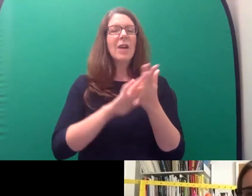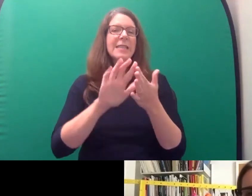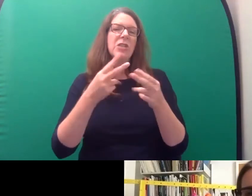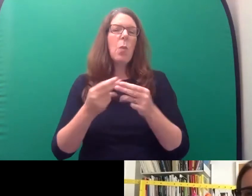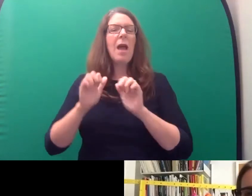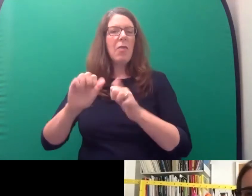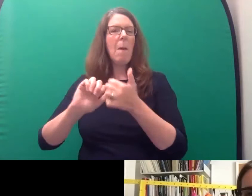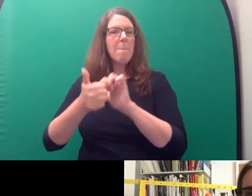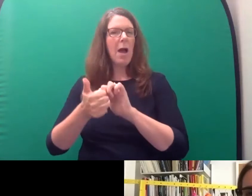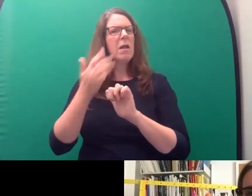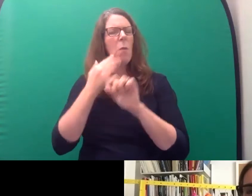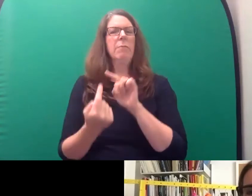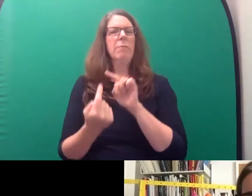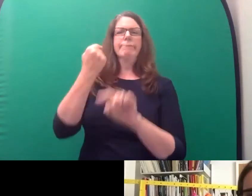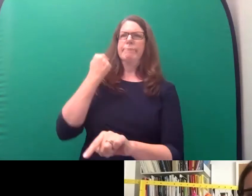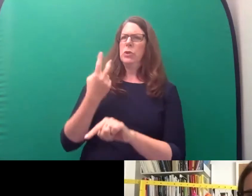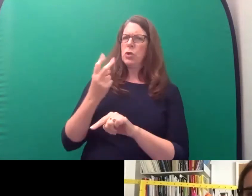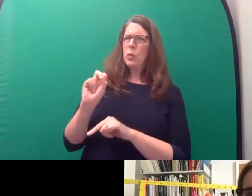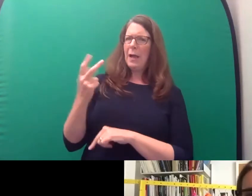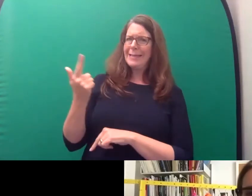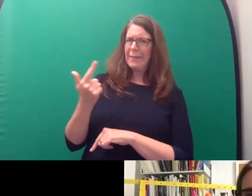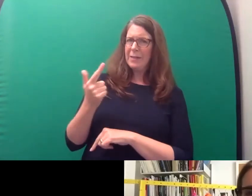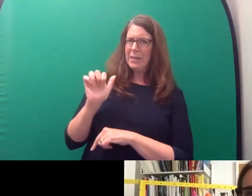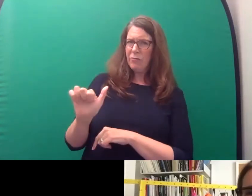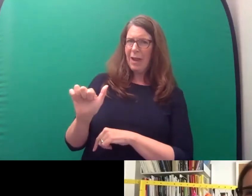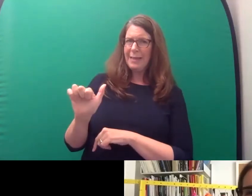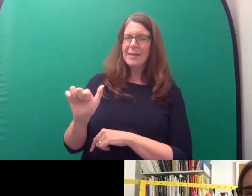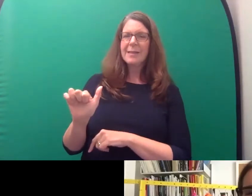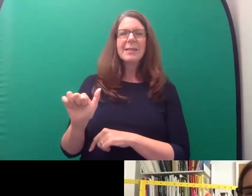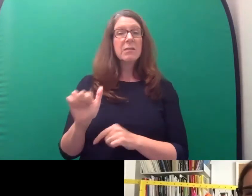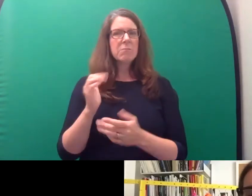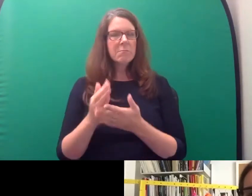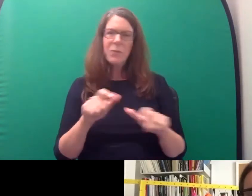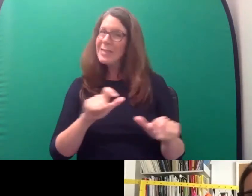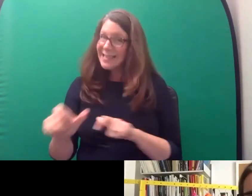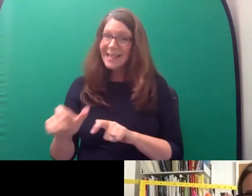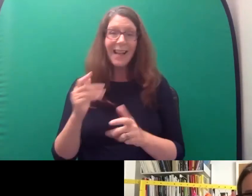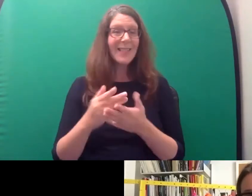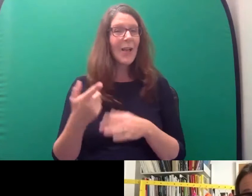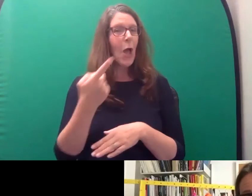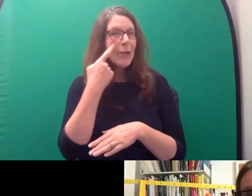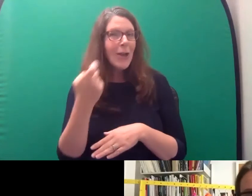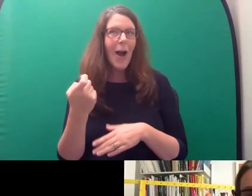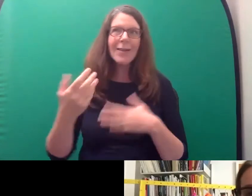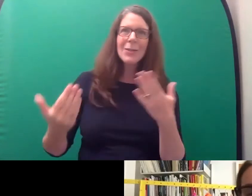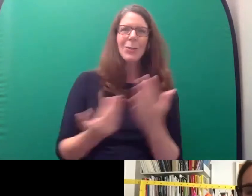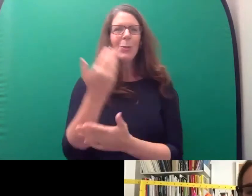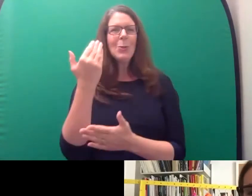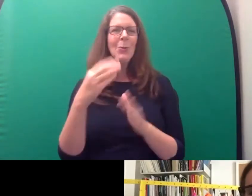in 2017, I believe. So that's right, yeah. Mm-hmm. Still yep. Quite a young and vibrant yep. contemporary